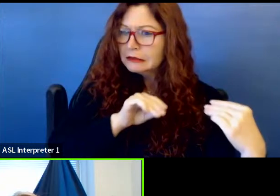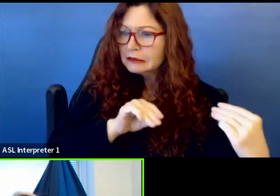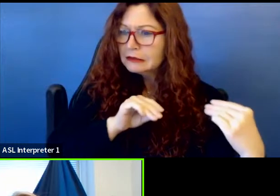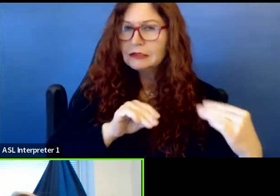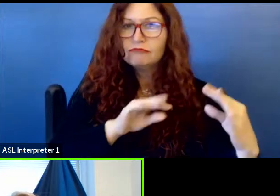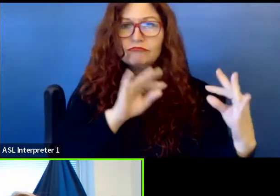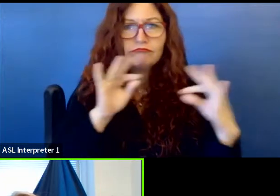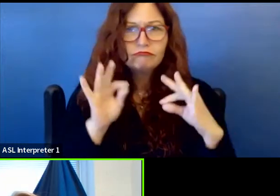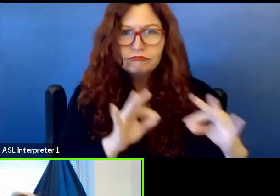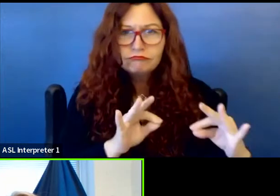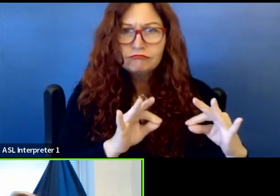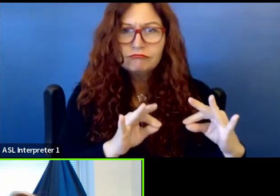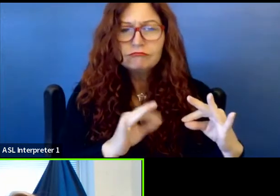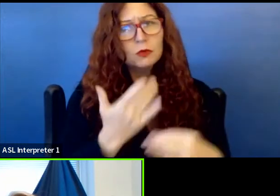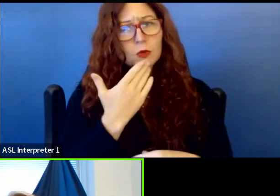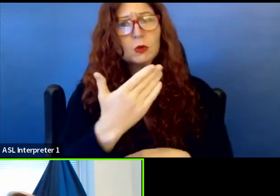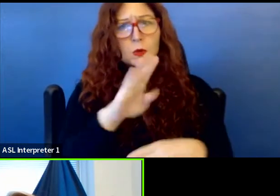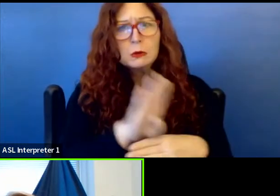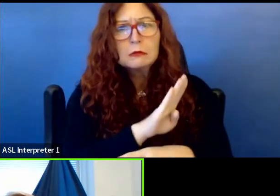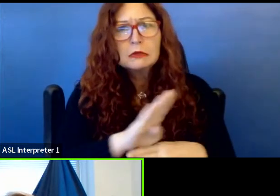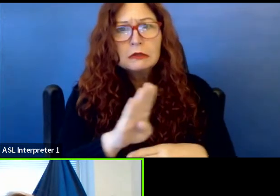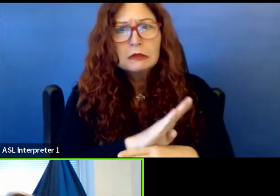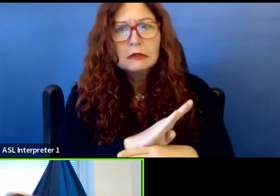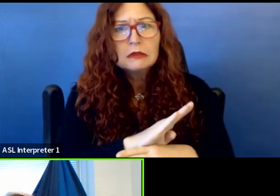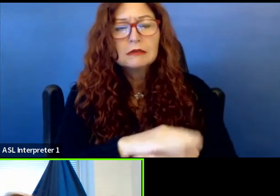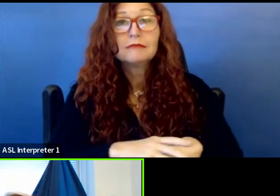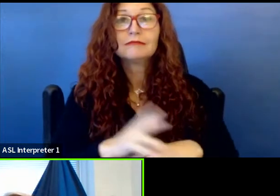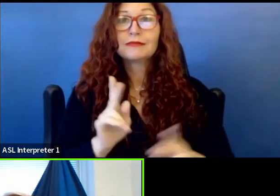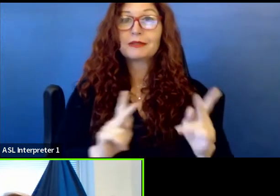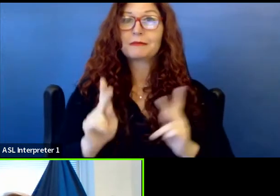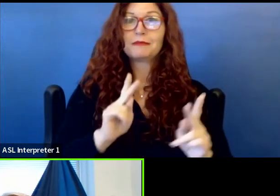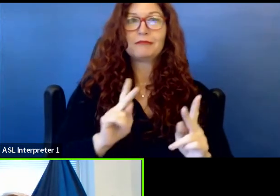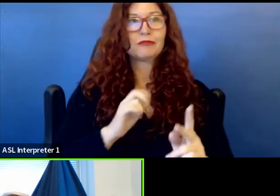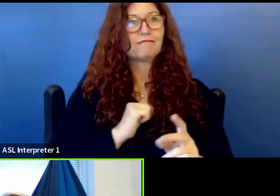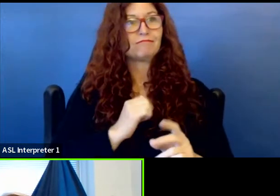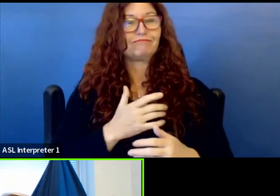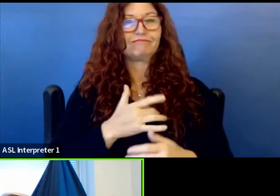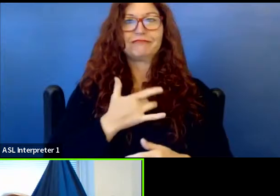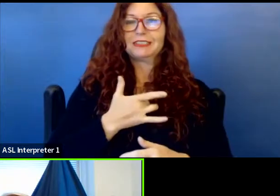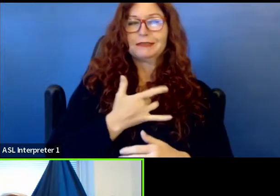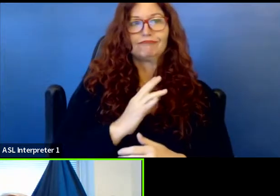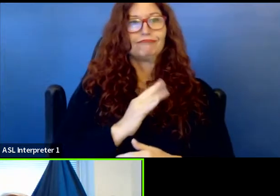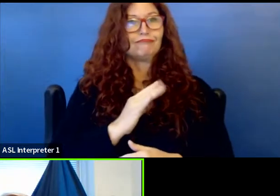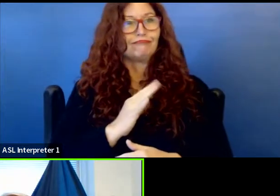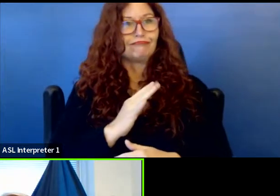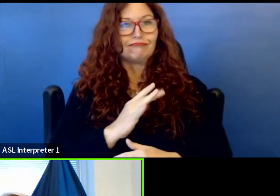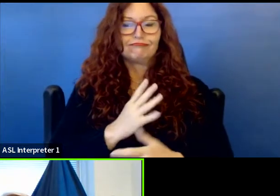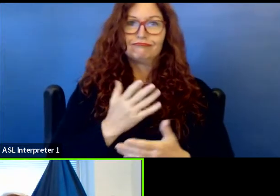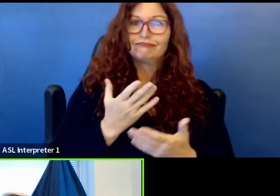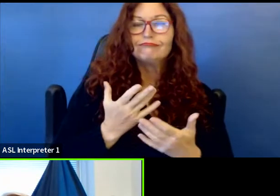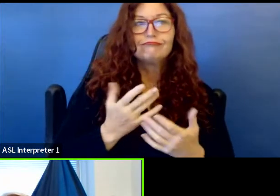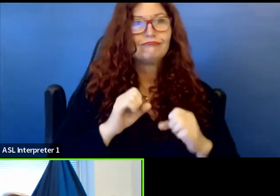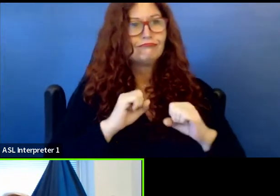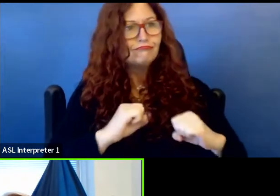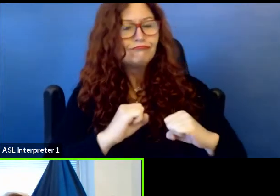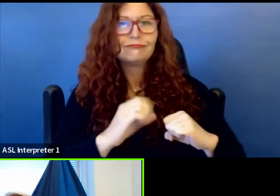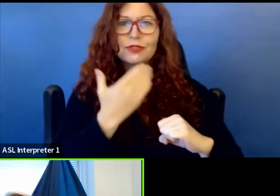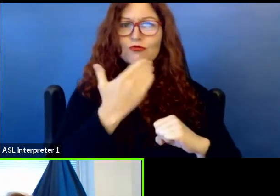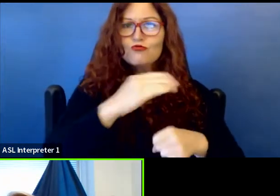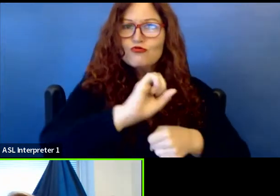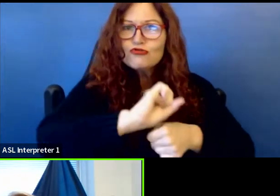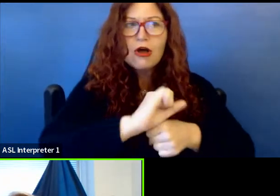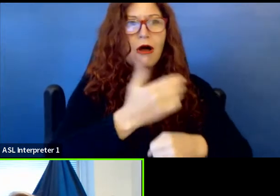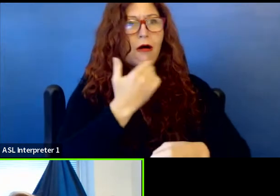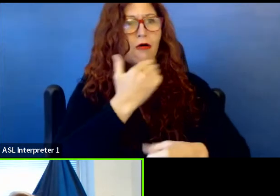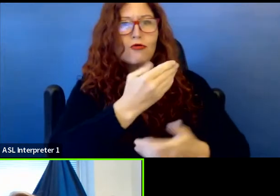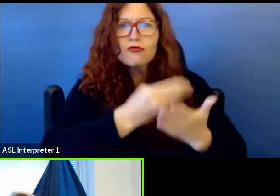firsthand the economic freedom stability dignity and pathway to prosperity that a job in the construction industry can provide my last